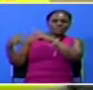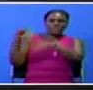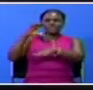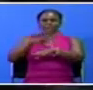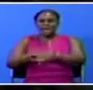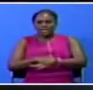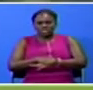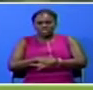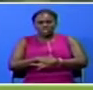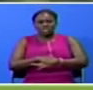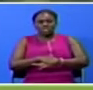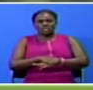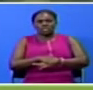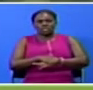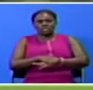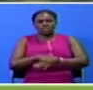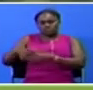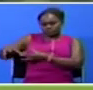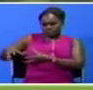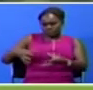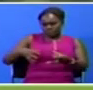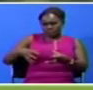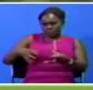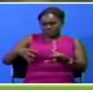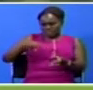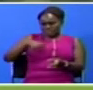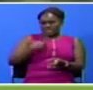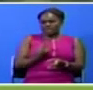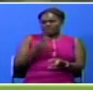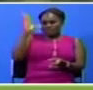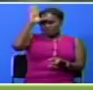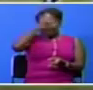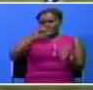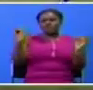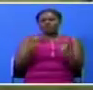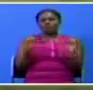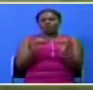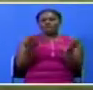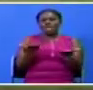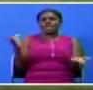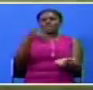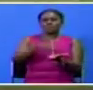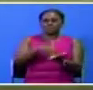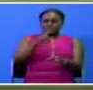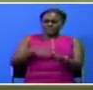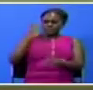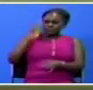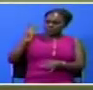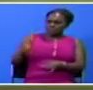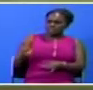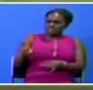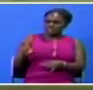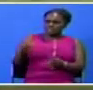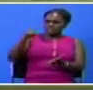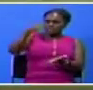intensity rugby, so that we do not lack players in any position. And when you look at the combination